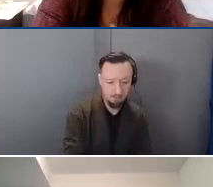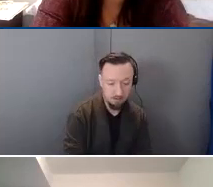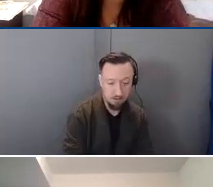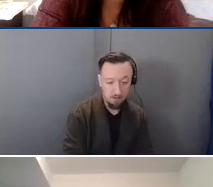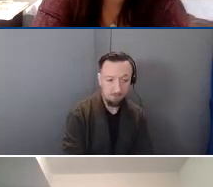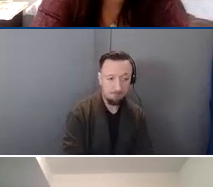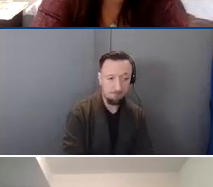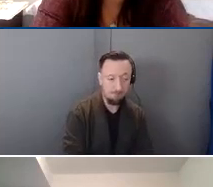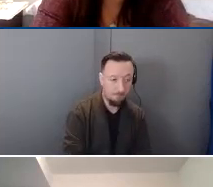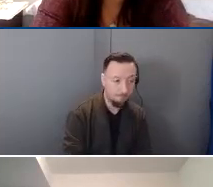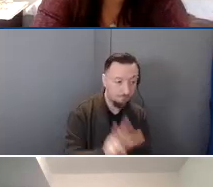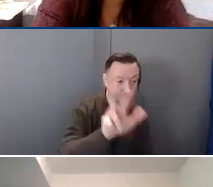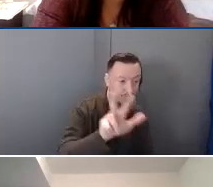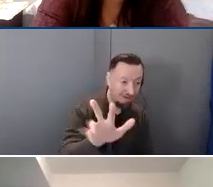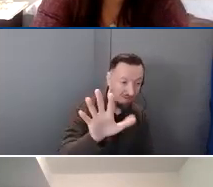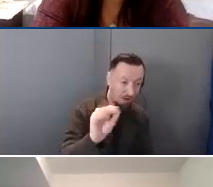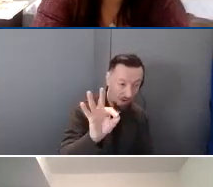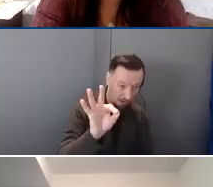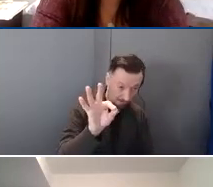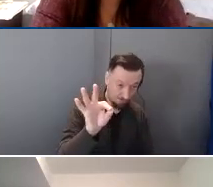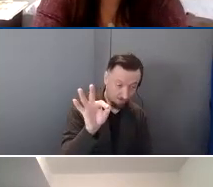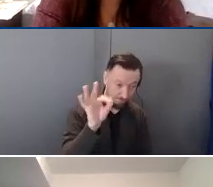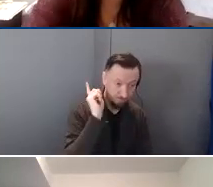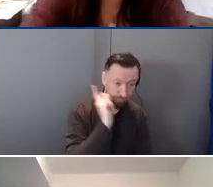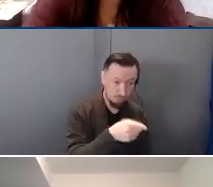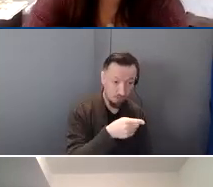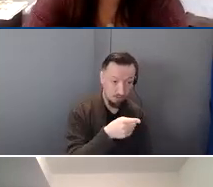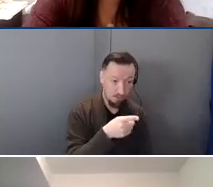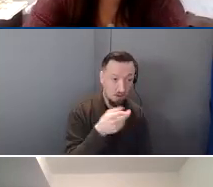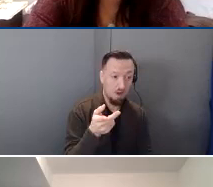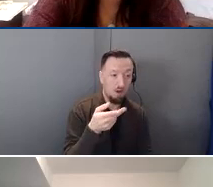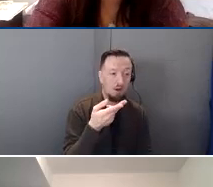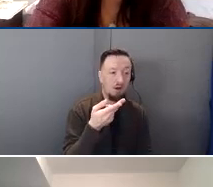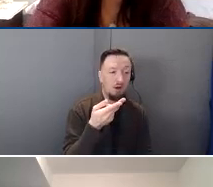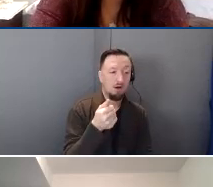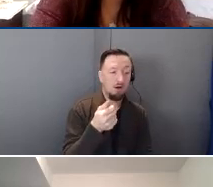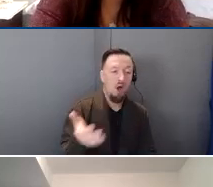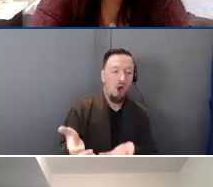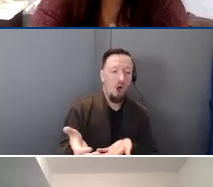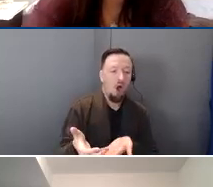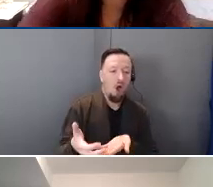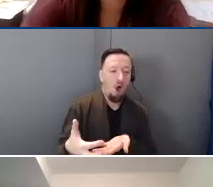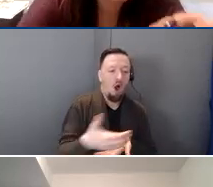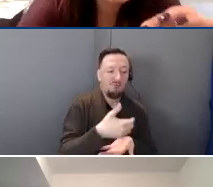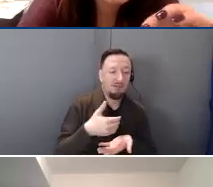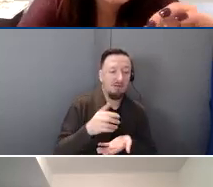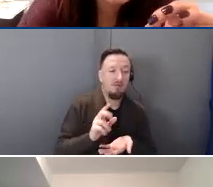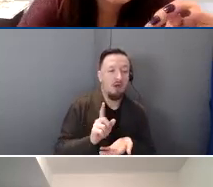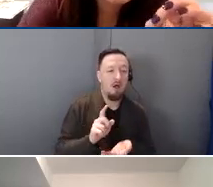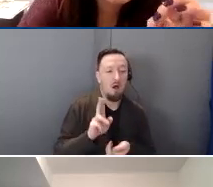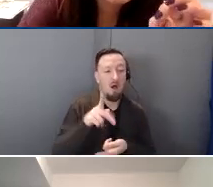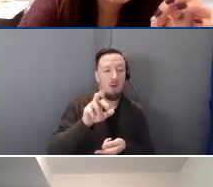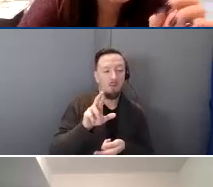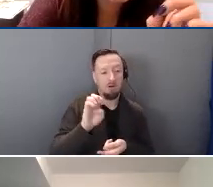So 33509, so this is harvest of the upper extremity artery,